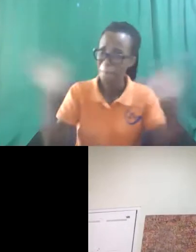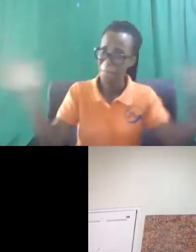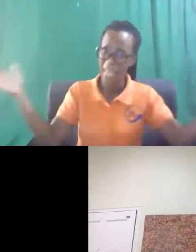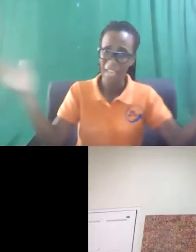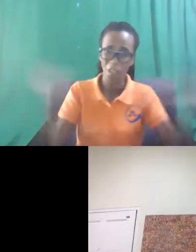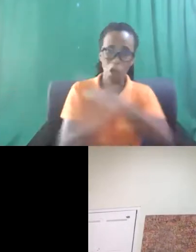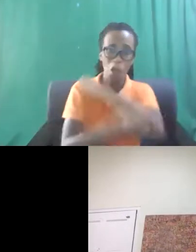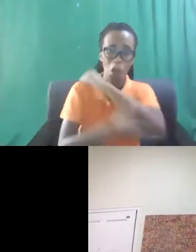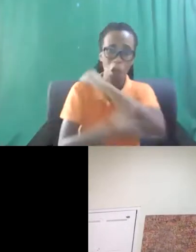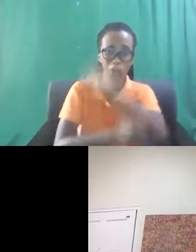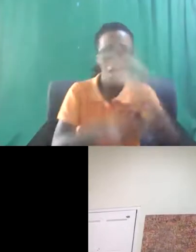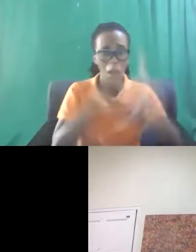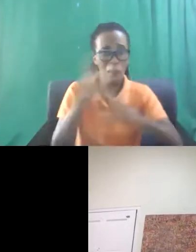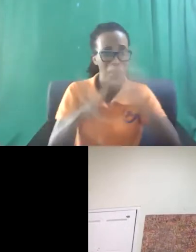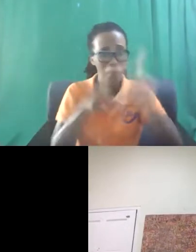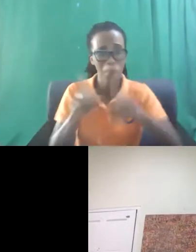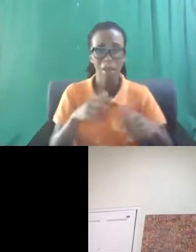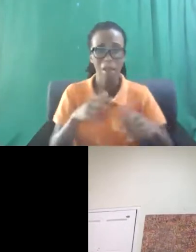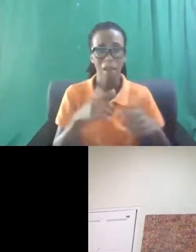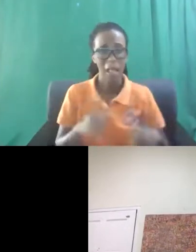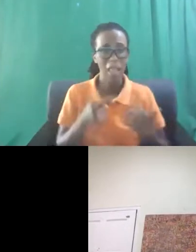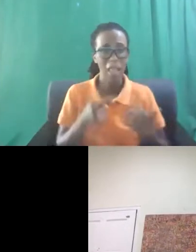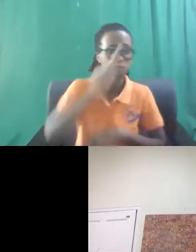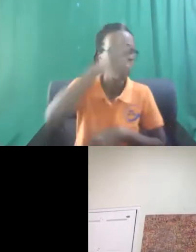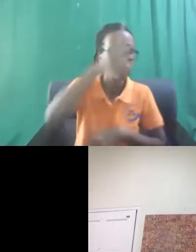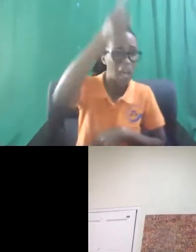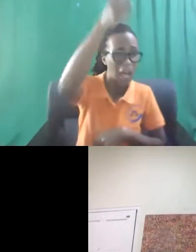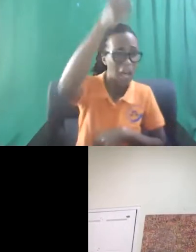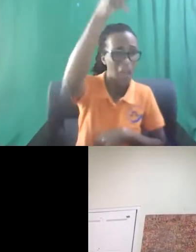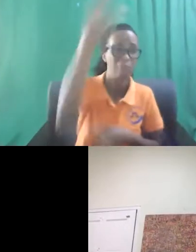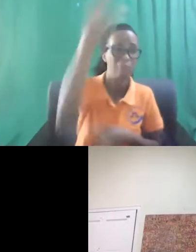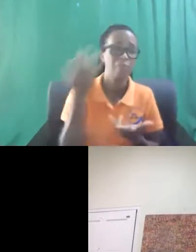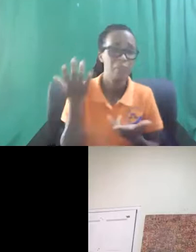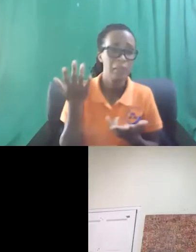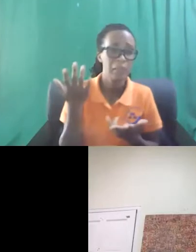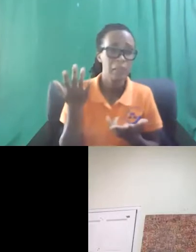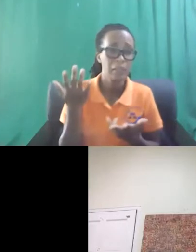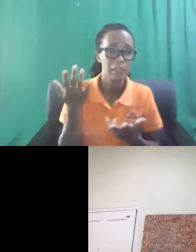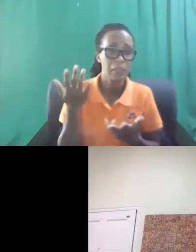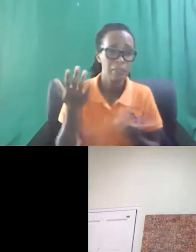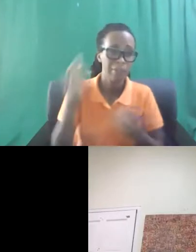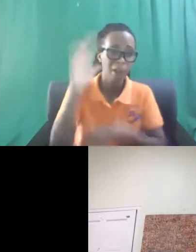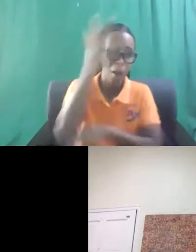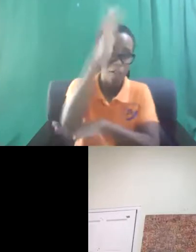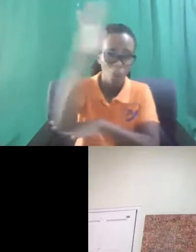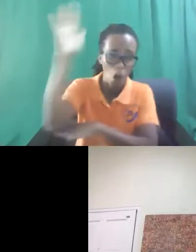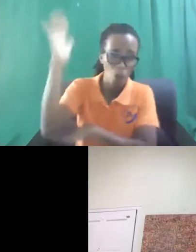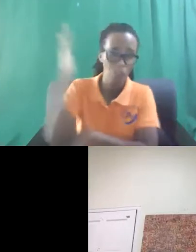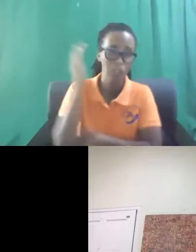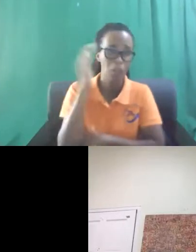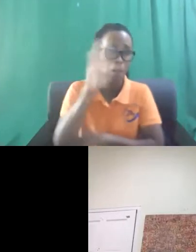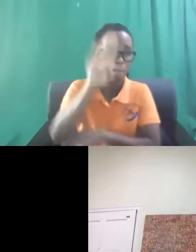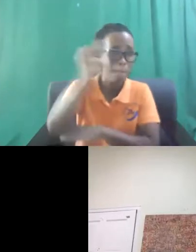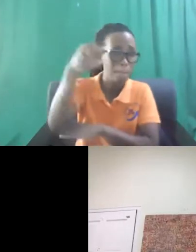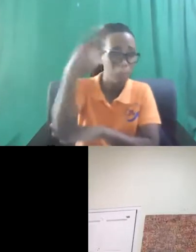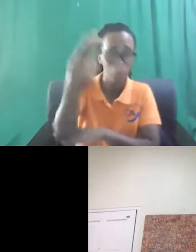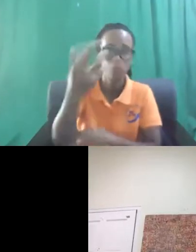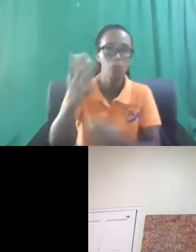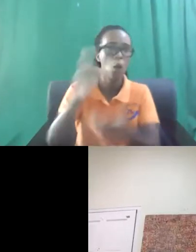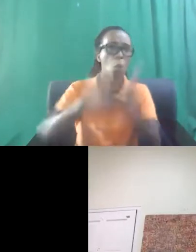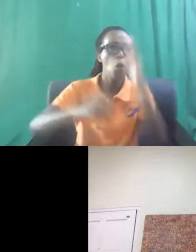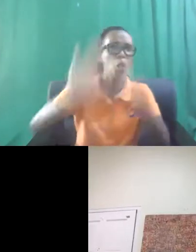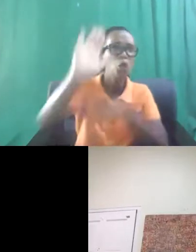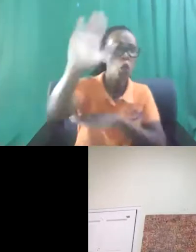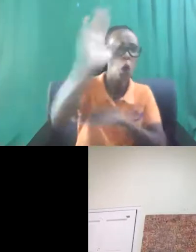of people living in more remote areas, in rainforest areas or whatever. We just have no idea how many different